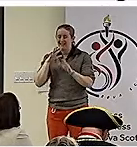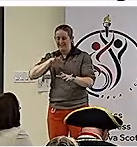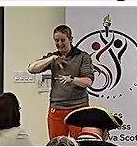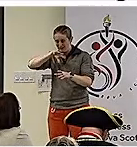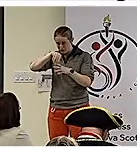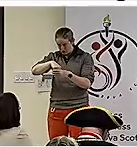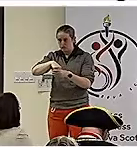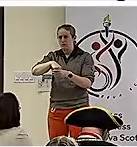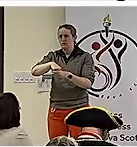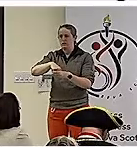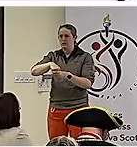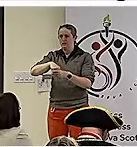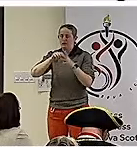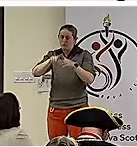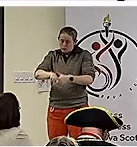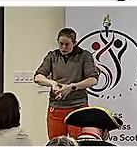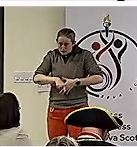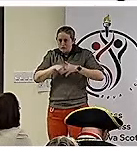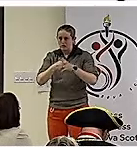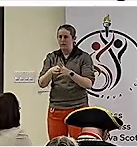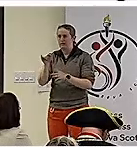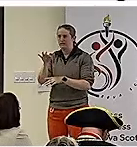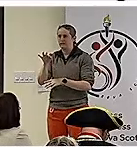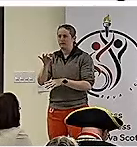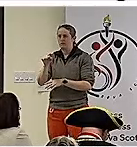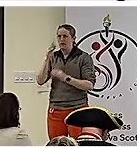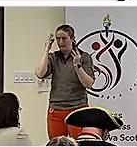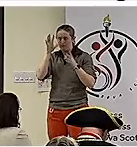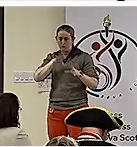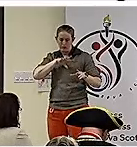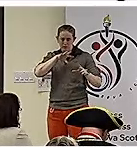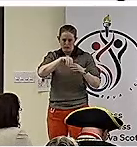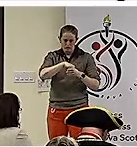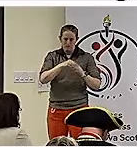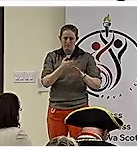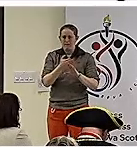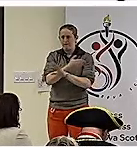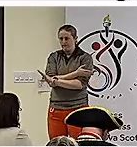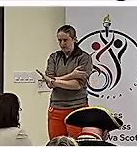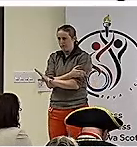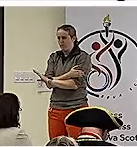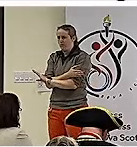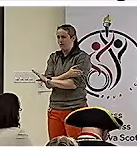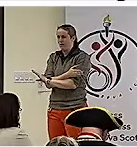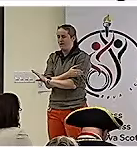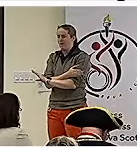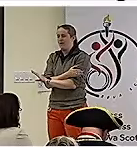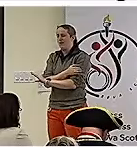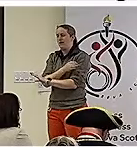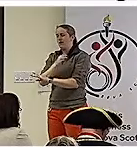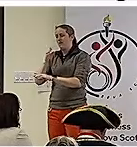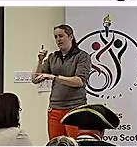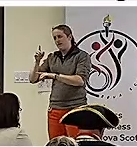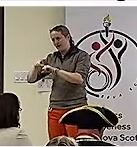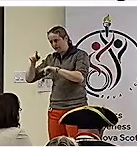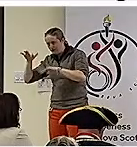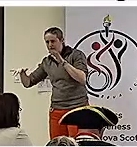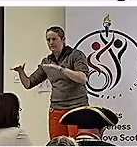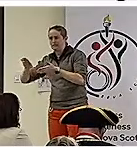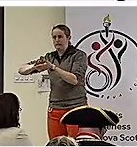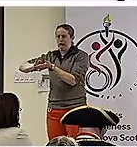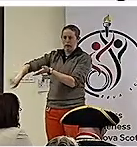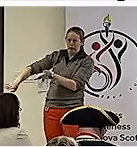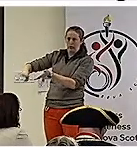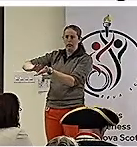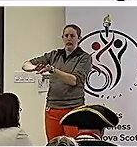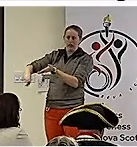society recognizes ability before limitation, potential before assumption, and person before label.